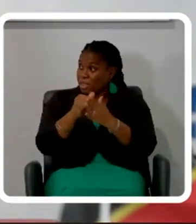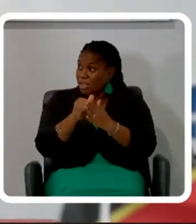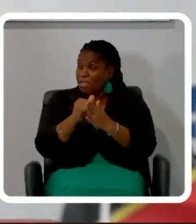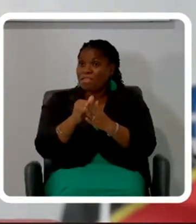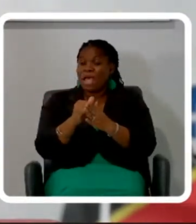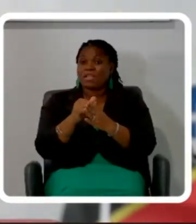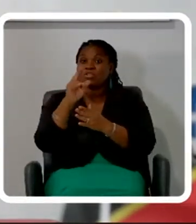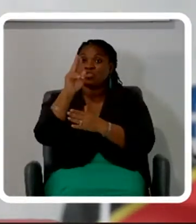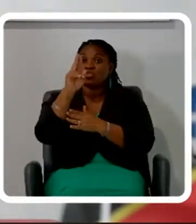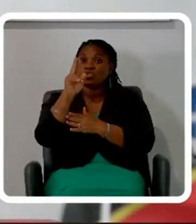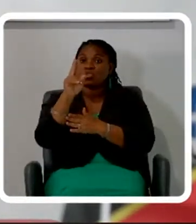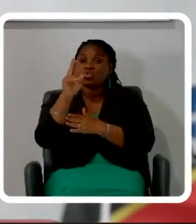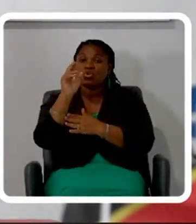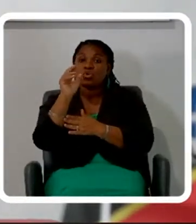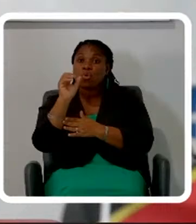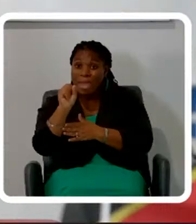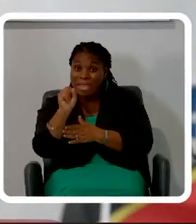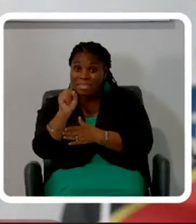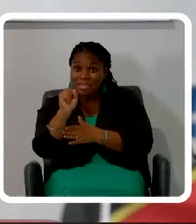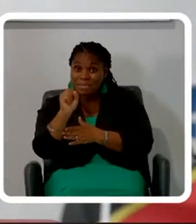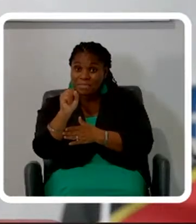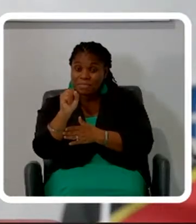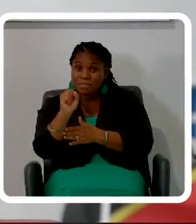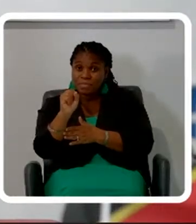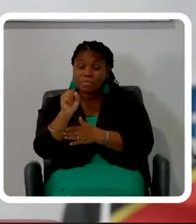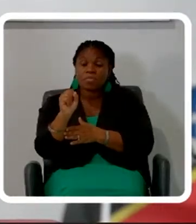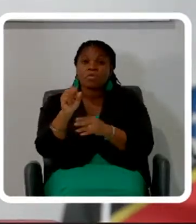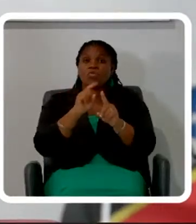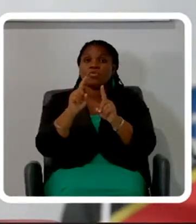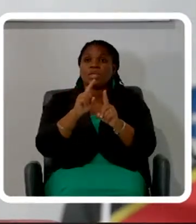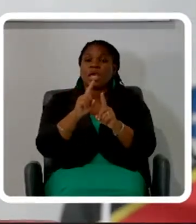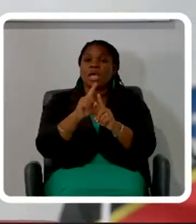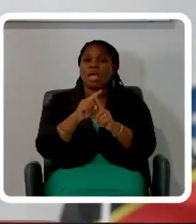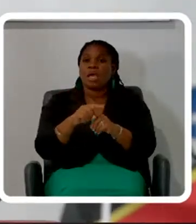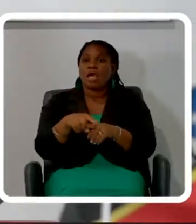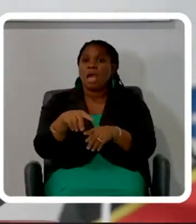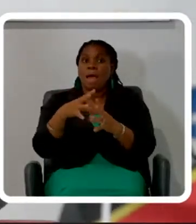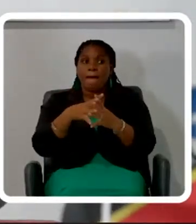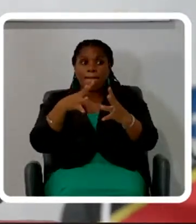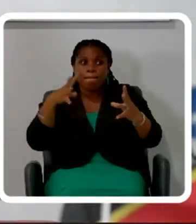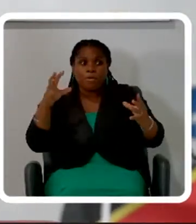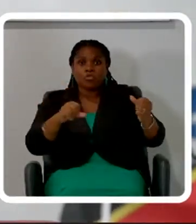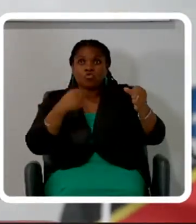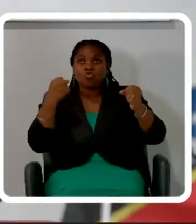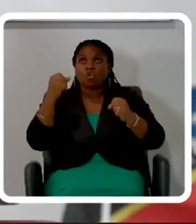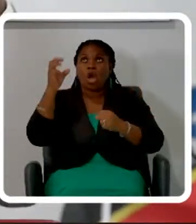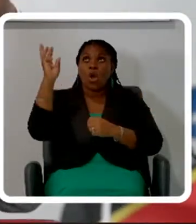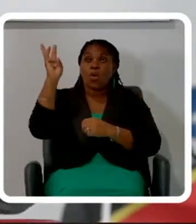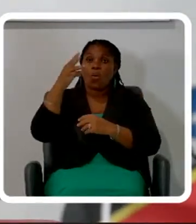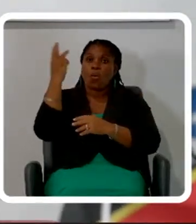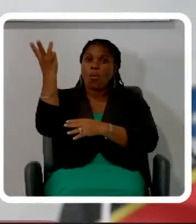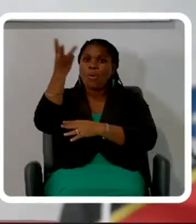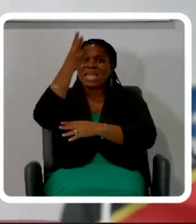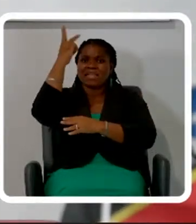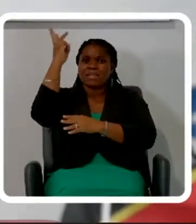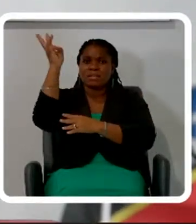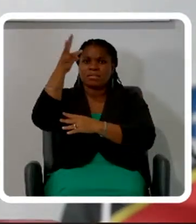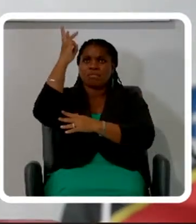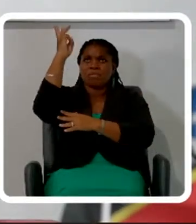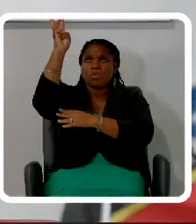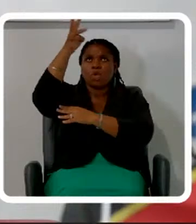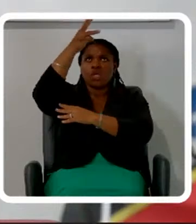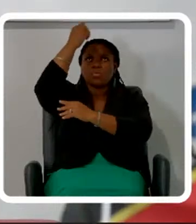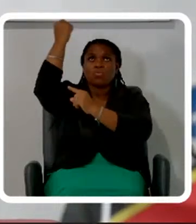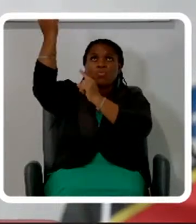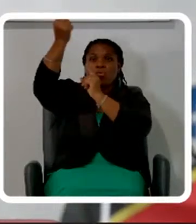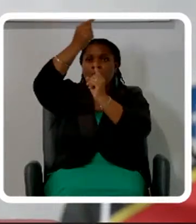wind turbine from Siemens, the same company we are discussing with to help us to do the connections between the islands. 14 megawatts,